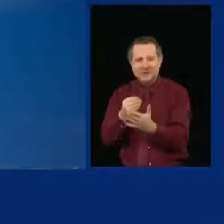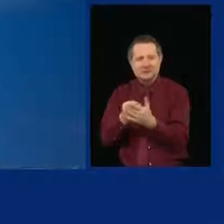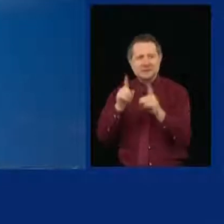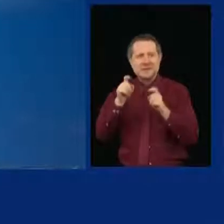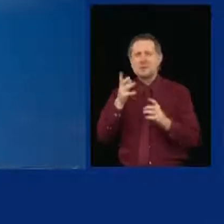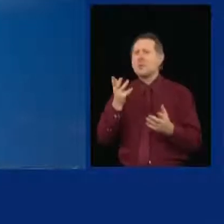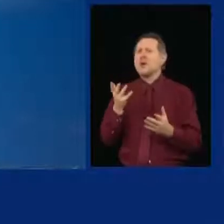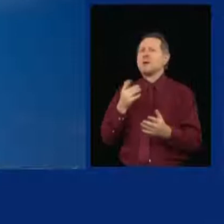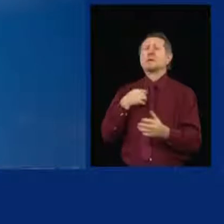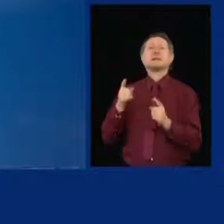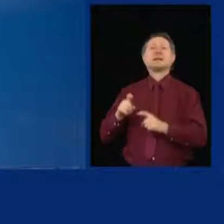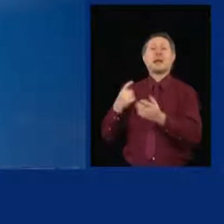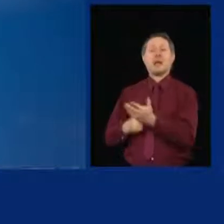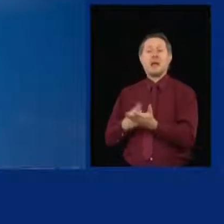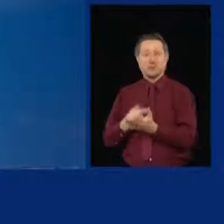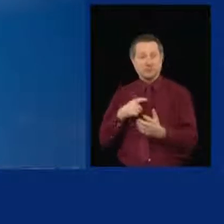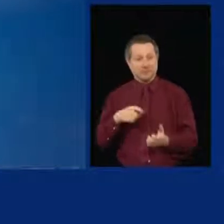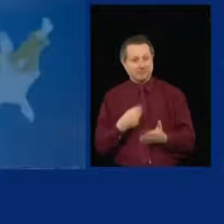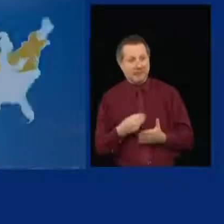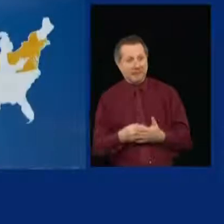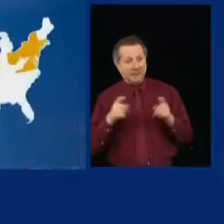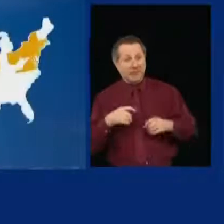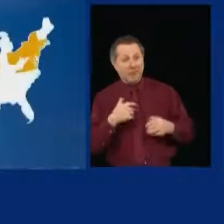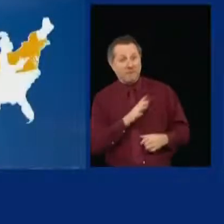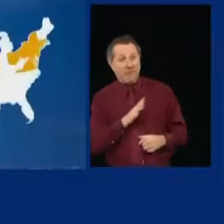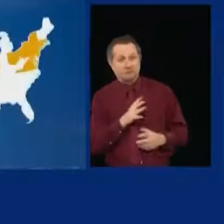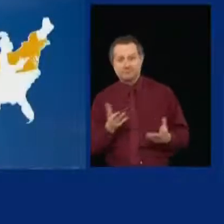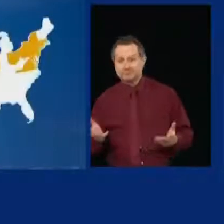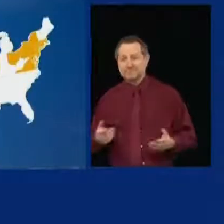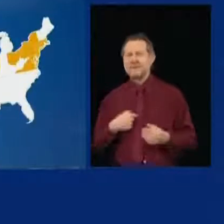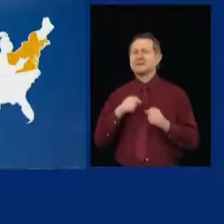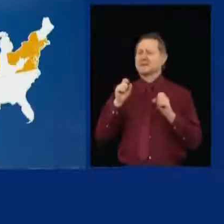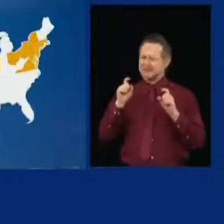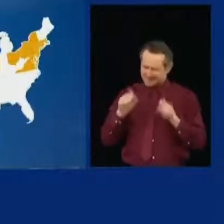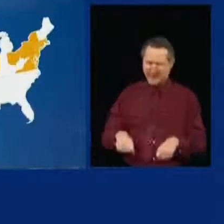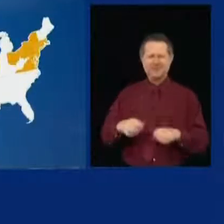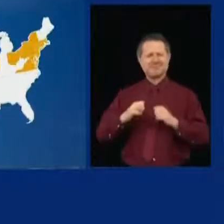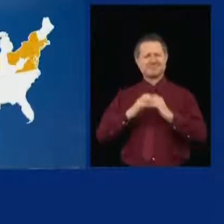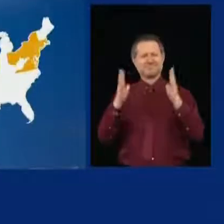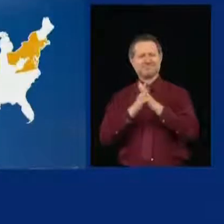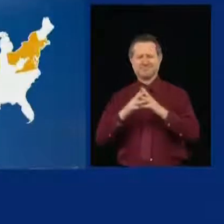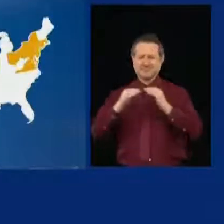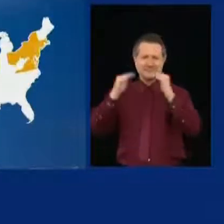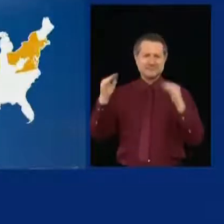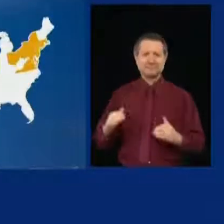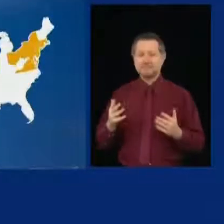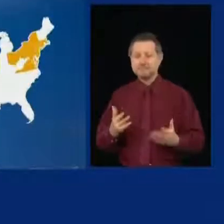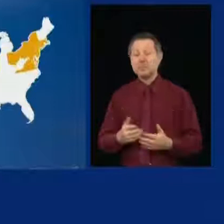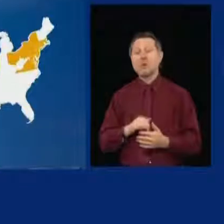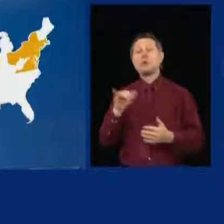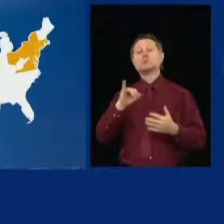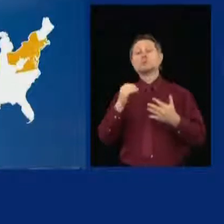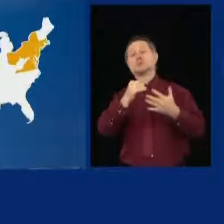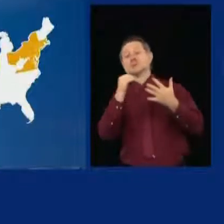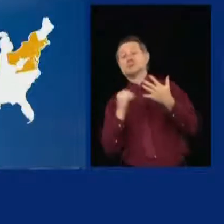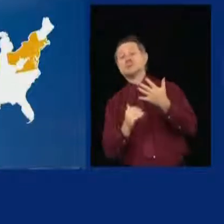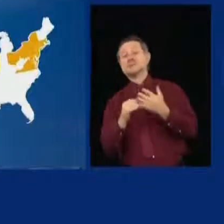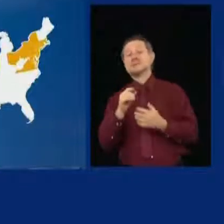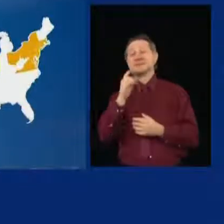testing. Fine, we'll get it up and running, but we need funding. And it repeals the